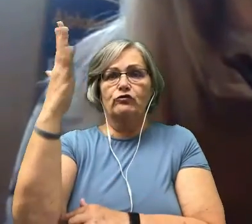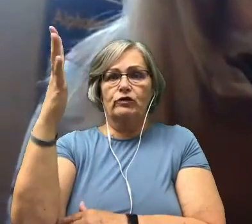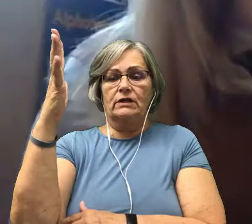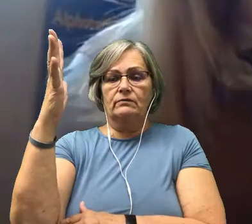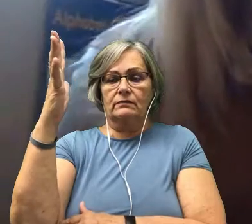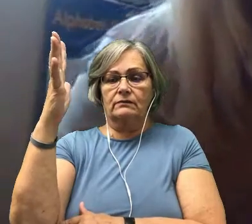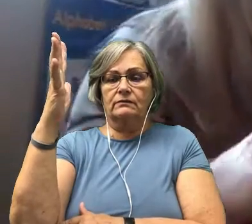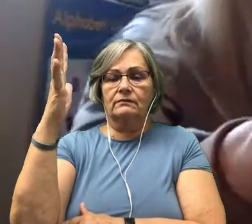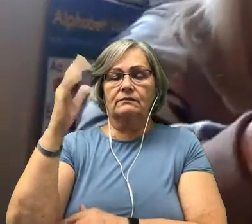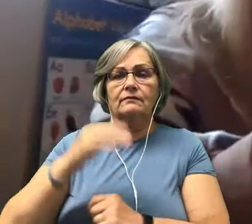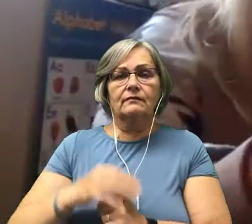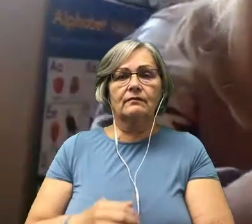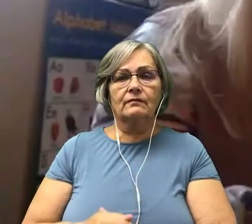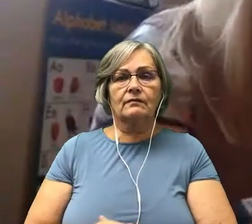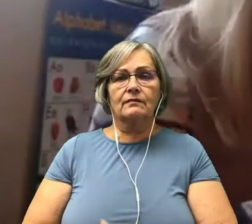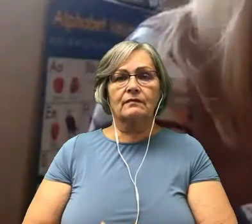it.